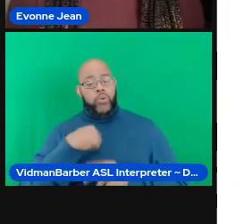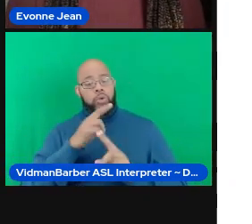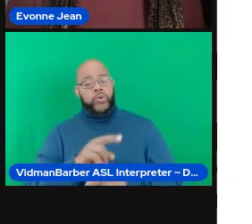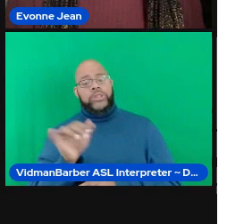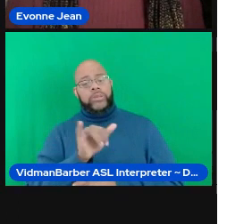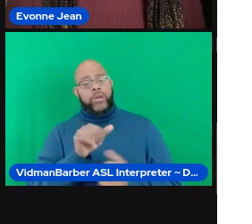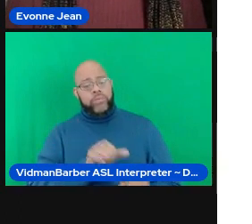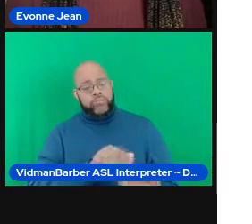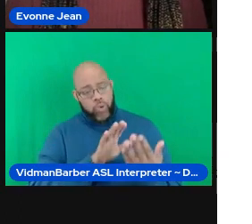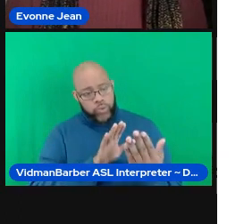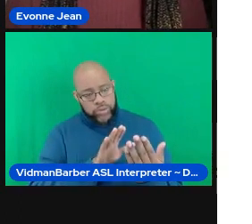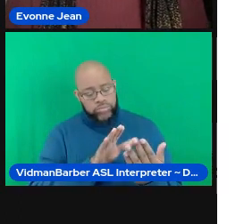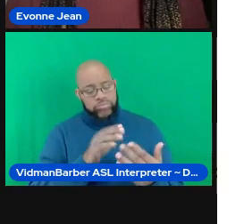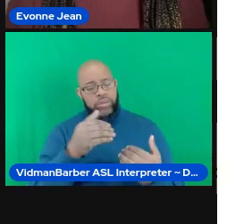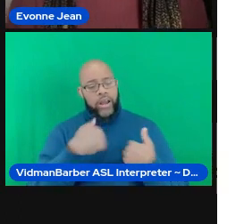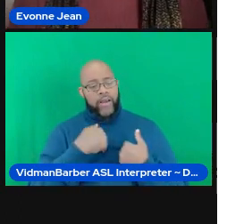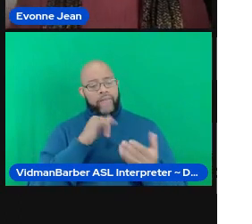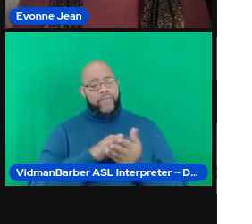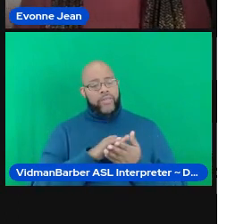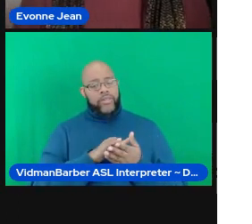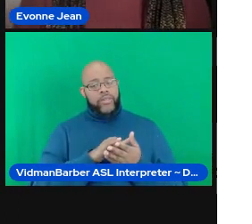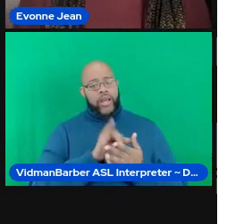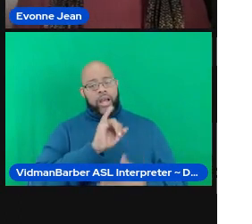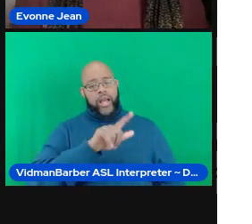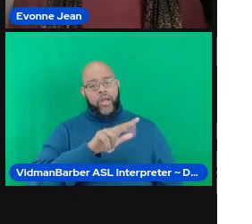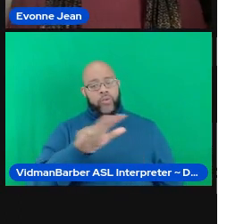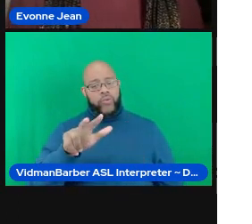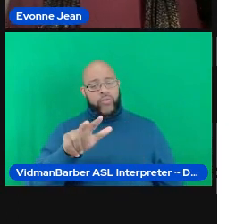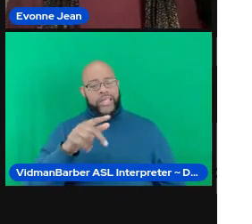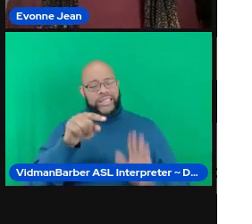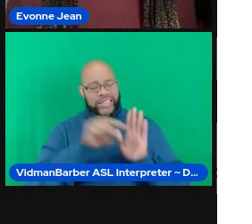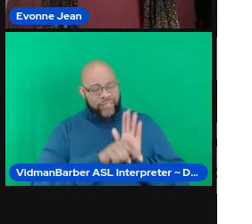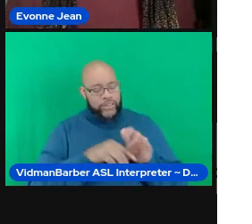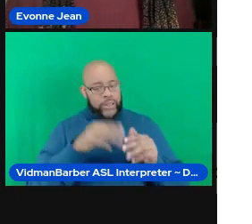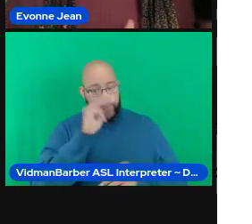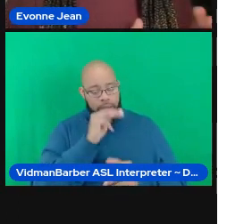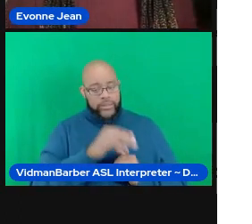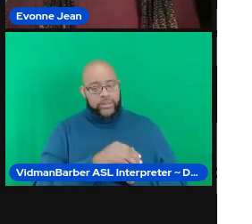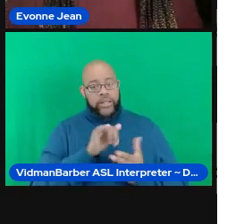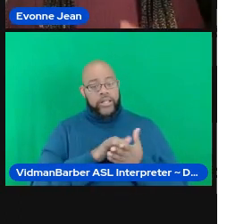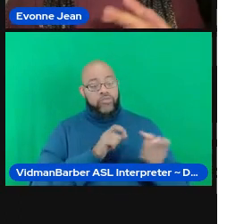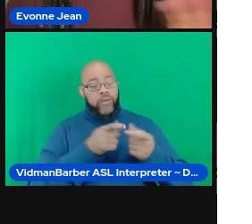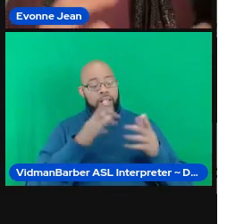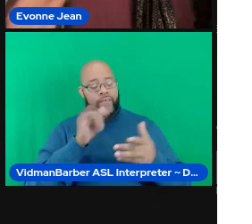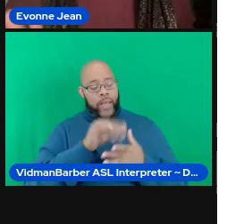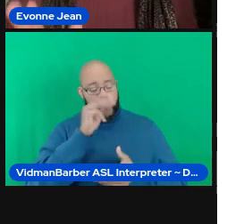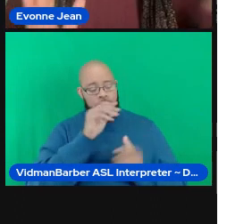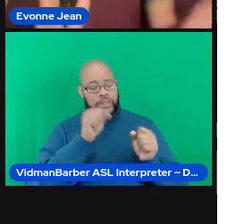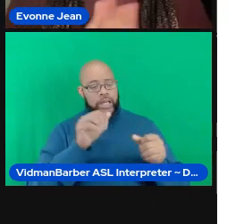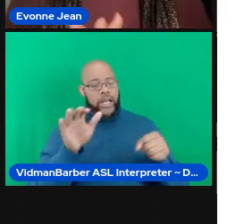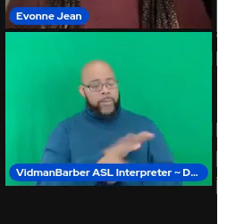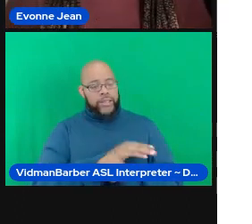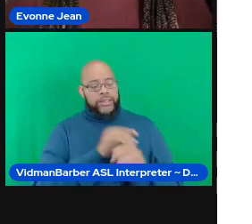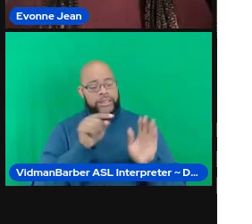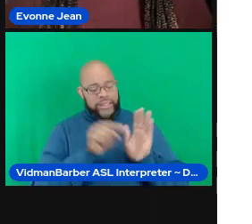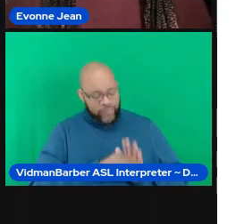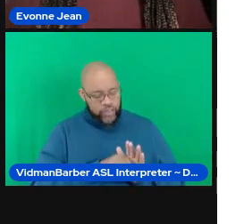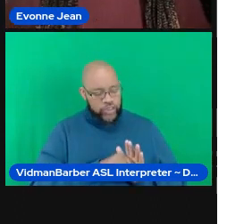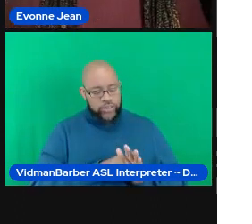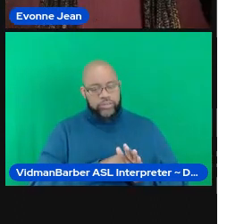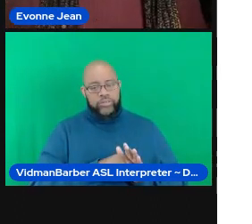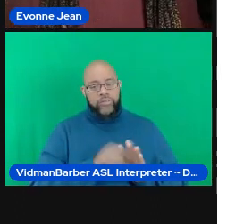approach where we have these IL-33 deficient mice. So the CMV-CRE driver will allow for these mice to be completely deficient IL-33